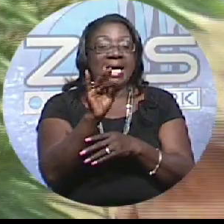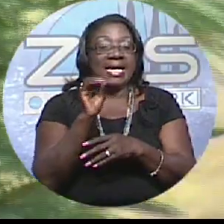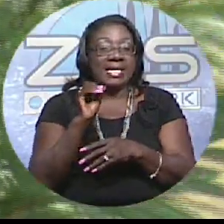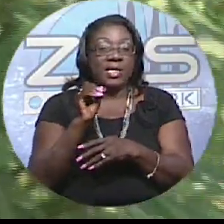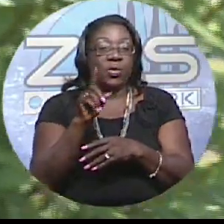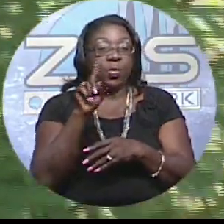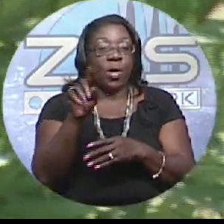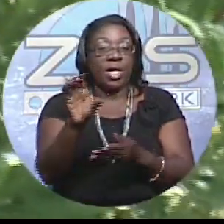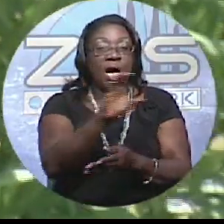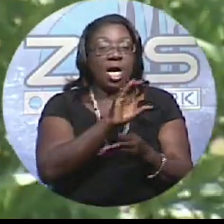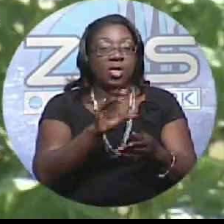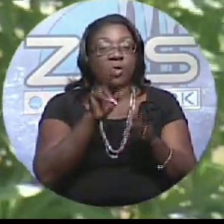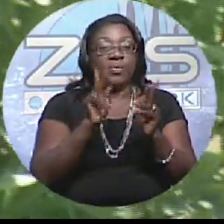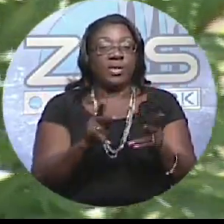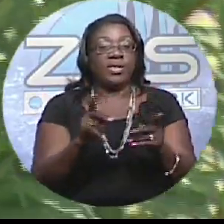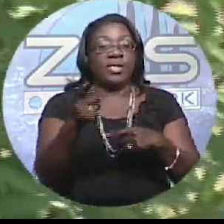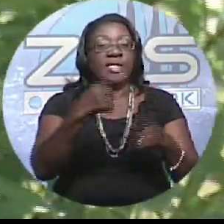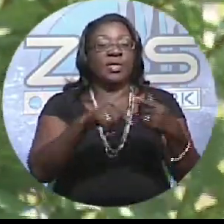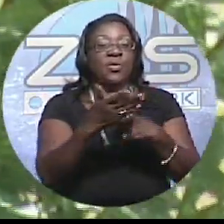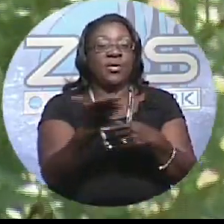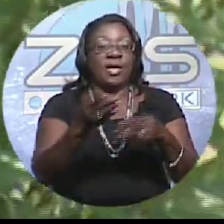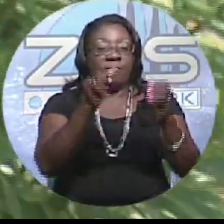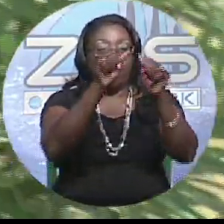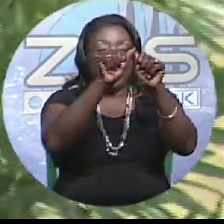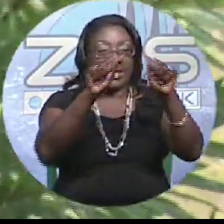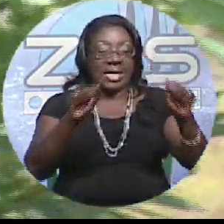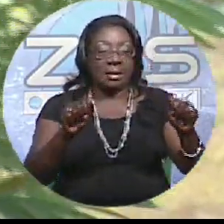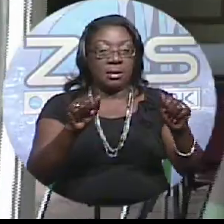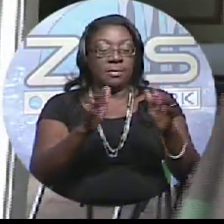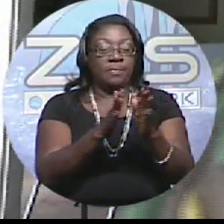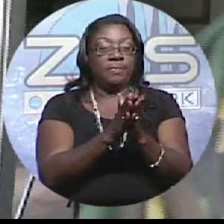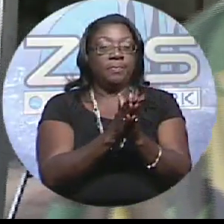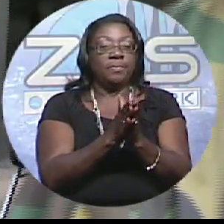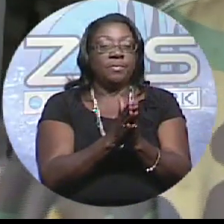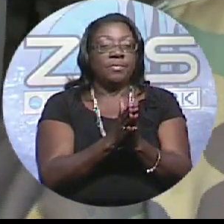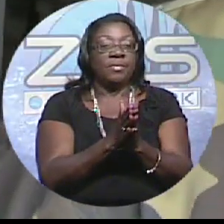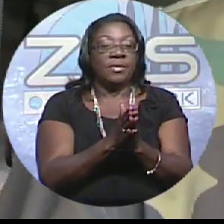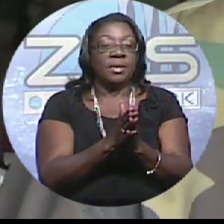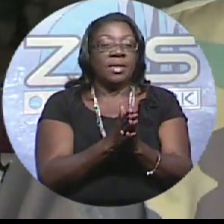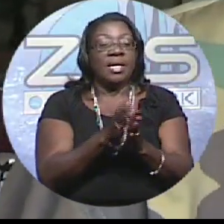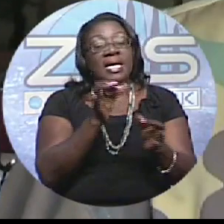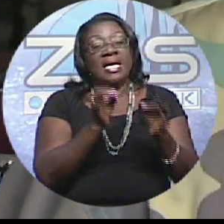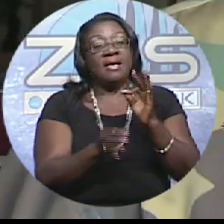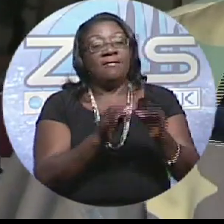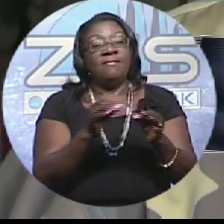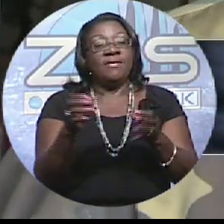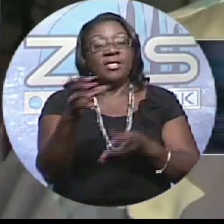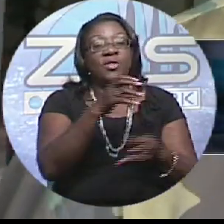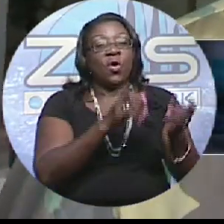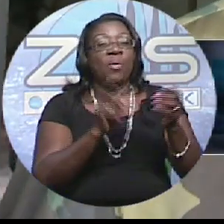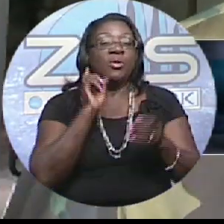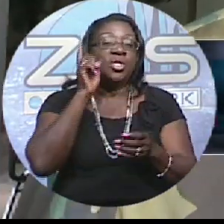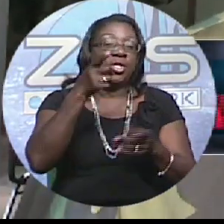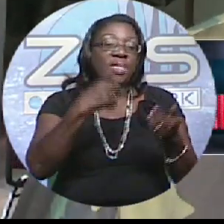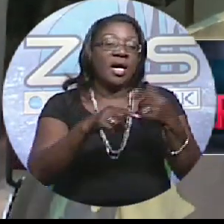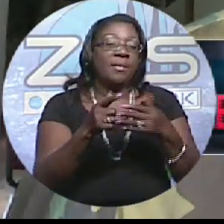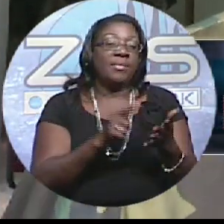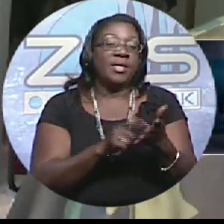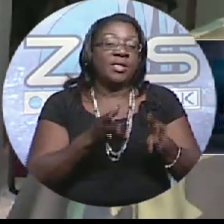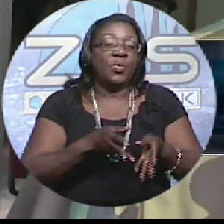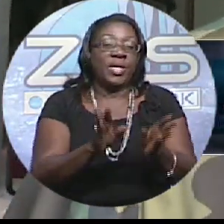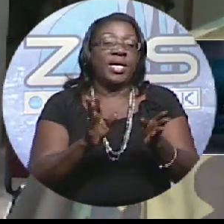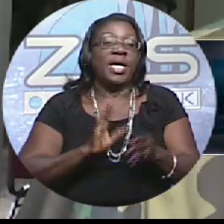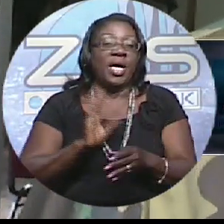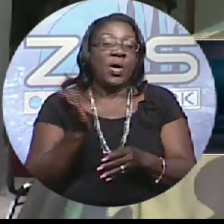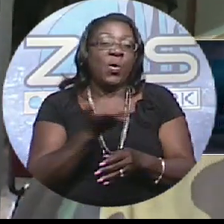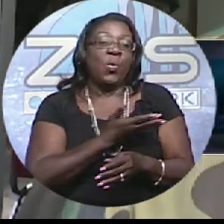Lorenzo Dawkins, along with 2 others, are on the island to assist. In case the hurricane should come this way, we have an impact